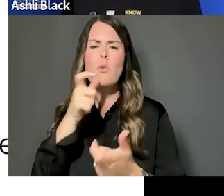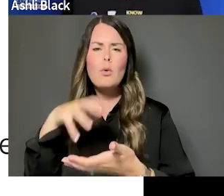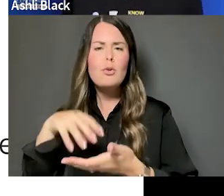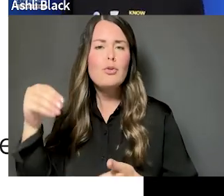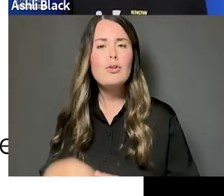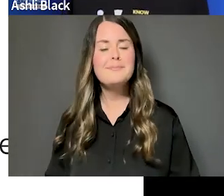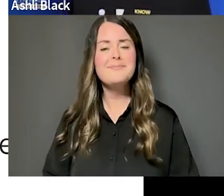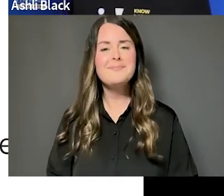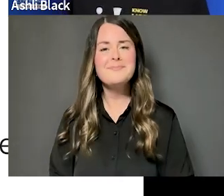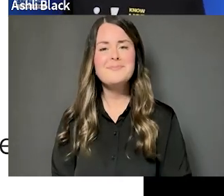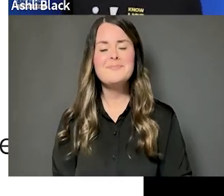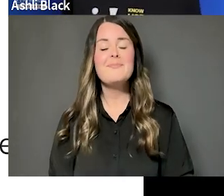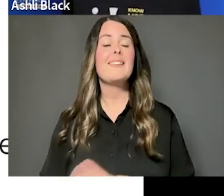learners.